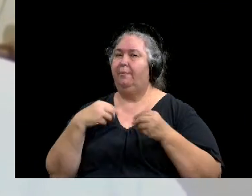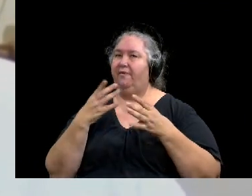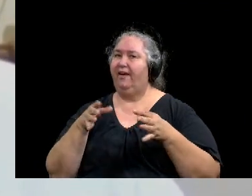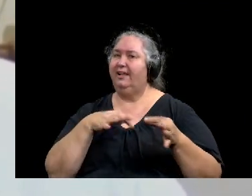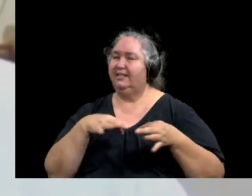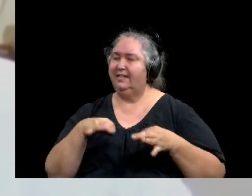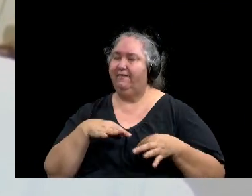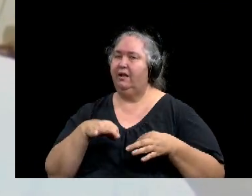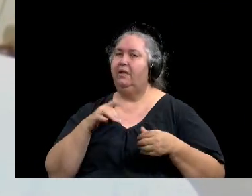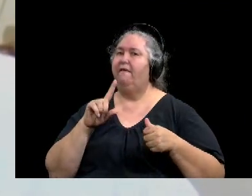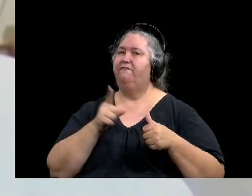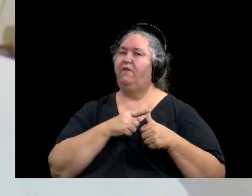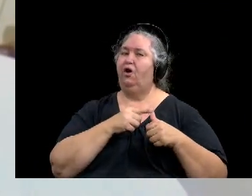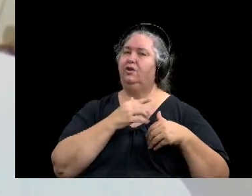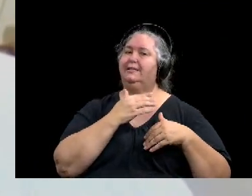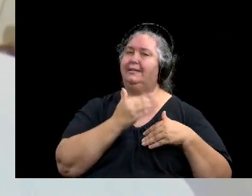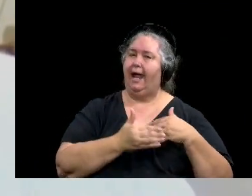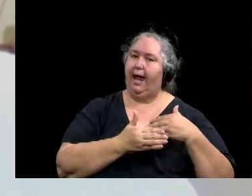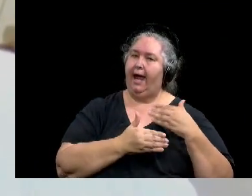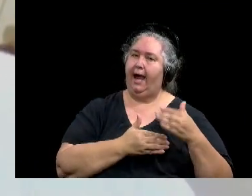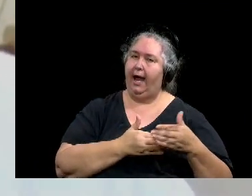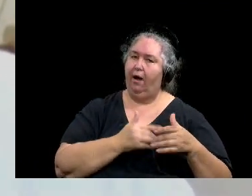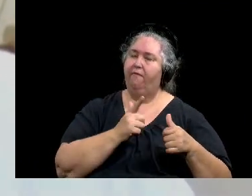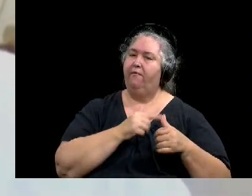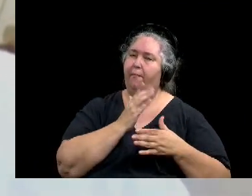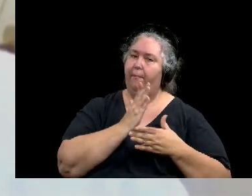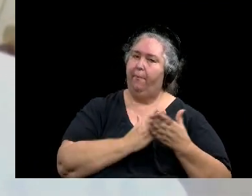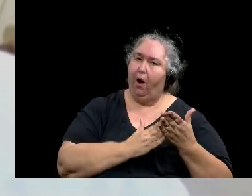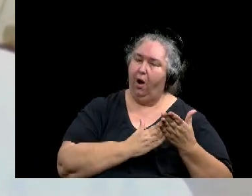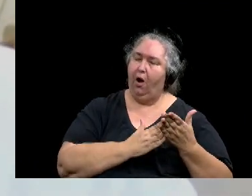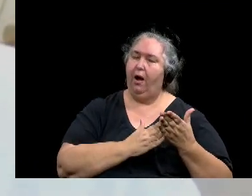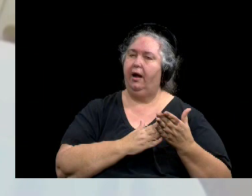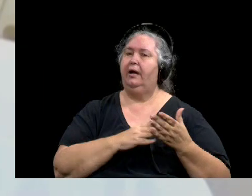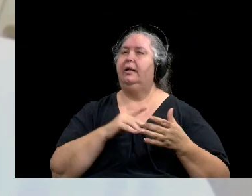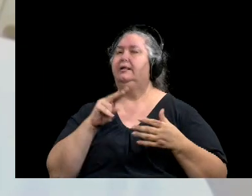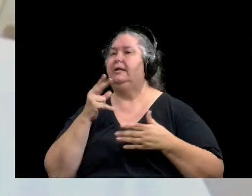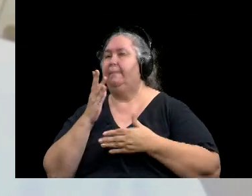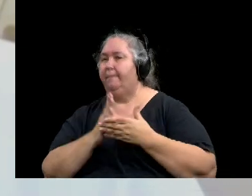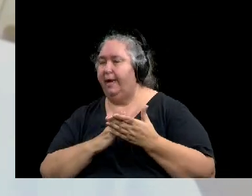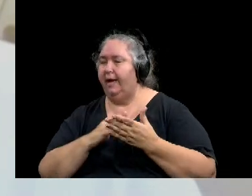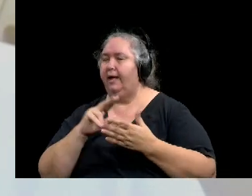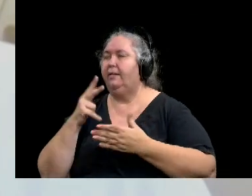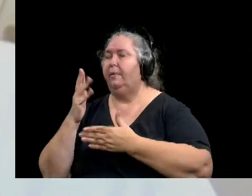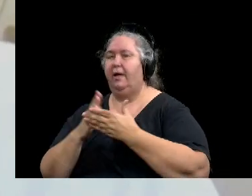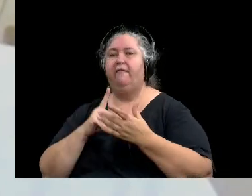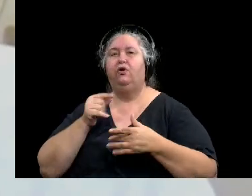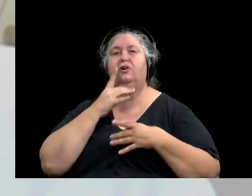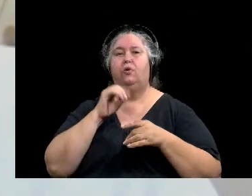first phase of vaccine allocation if you're interested in what the state is thinking.